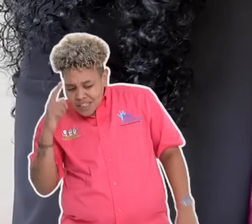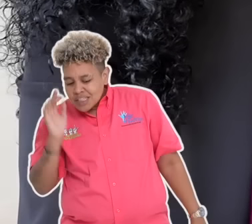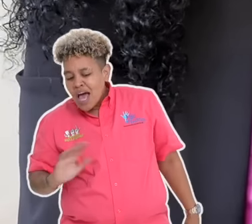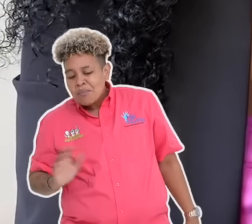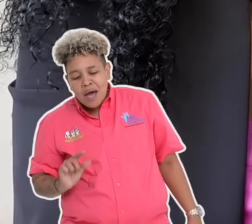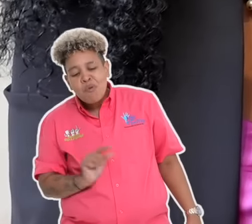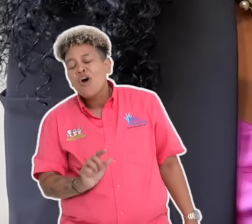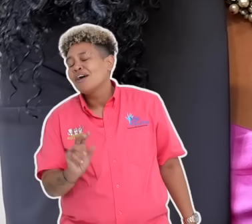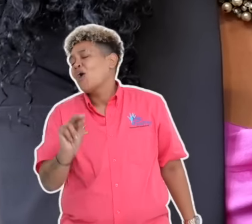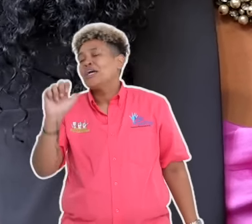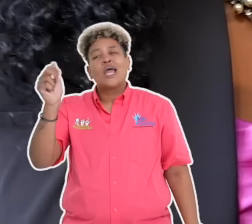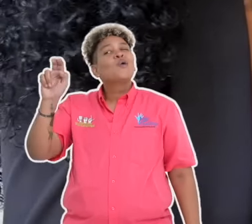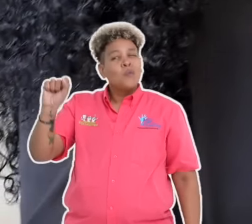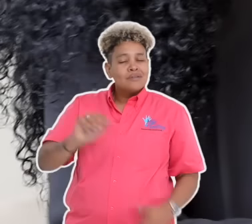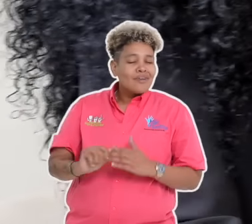cents okay. for lunch.